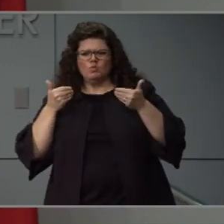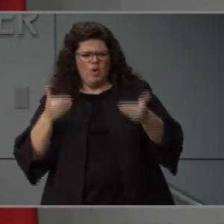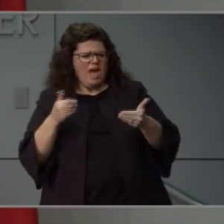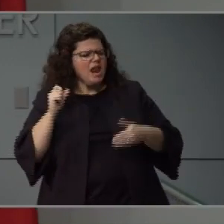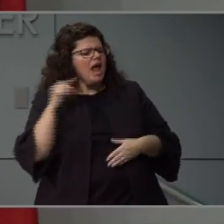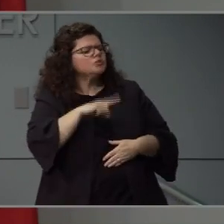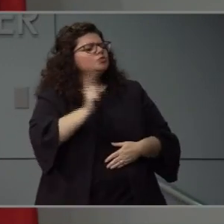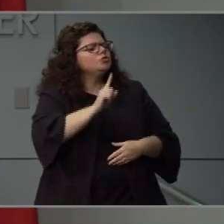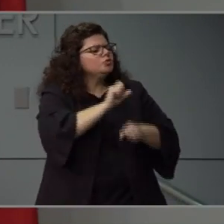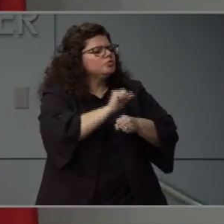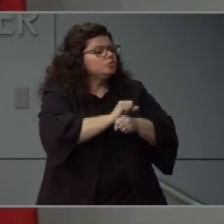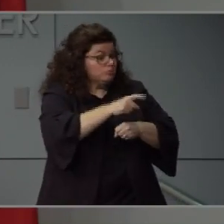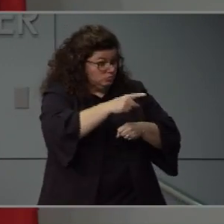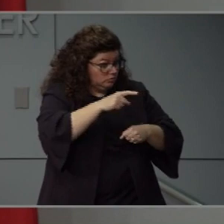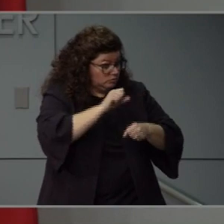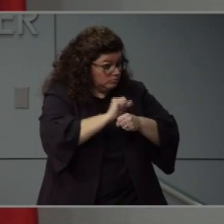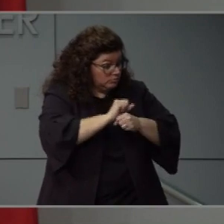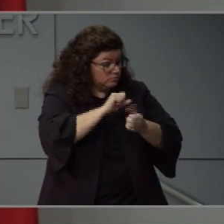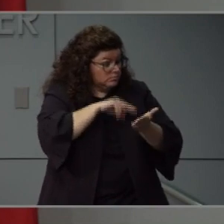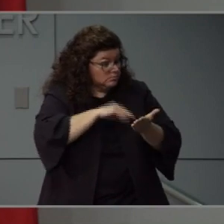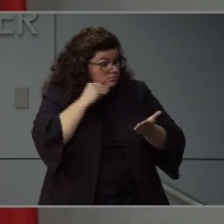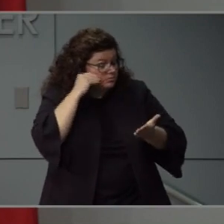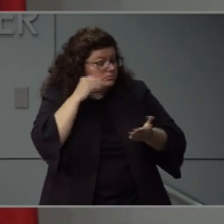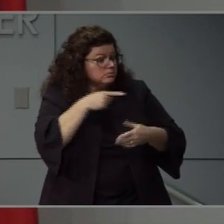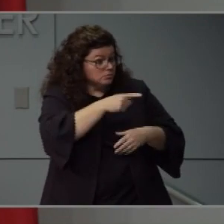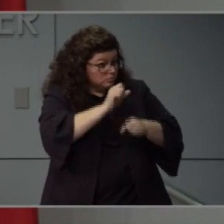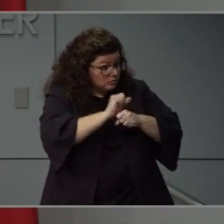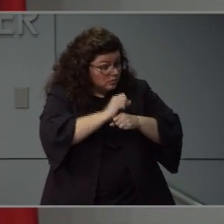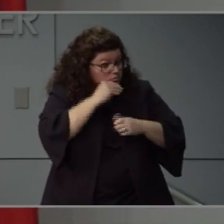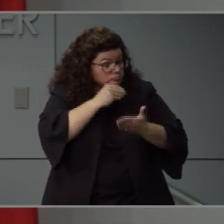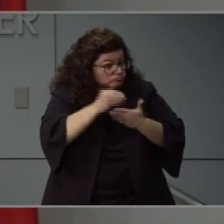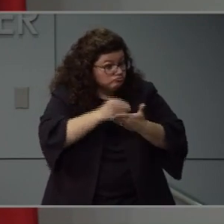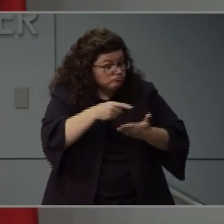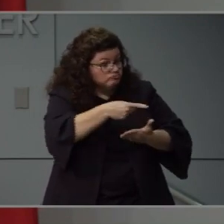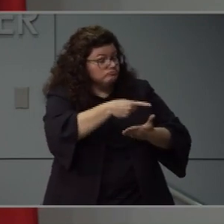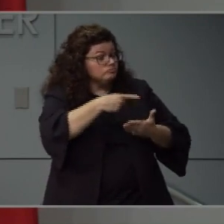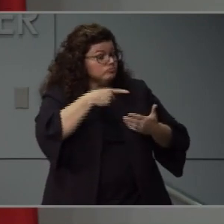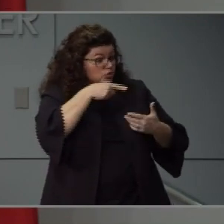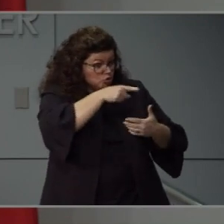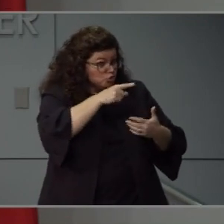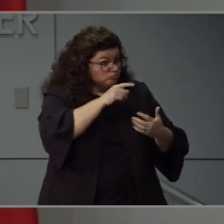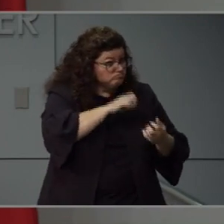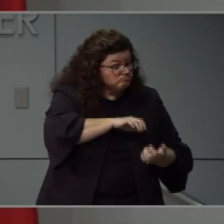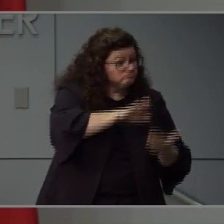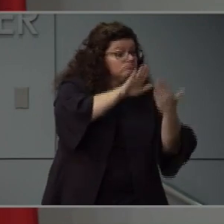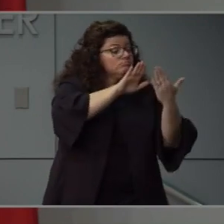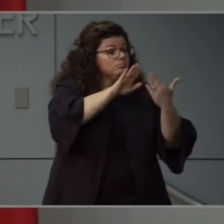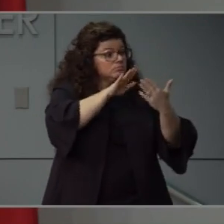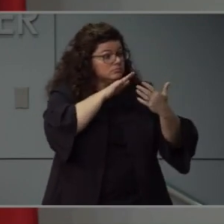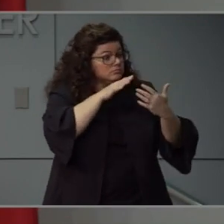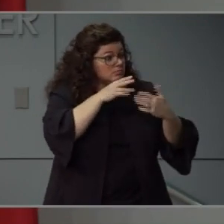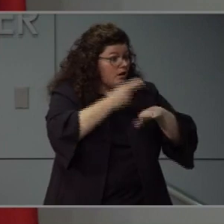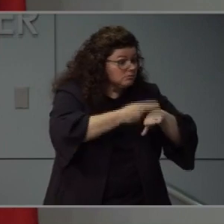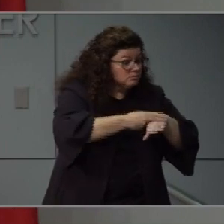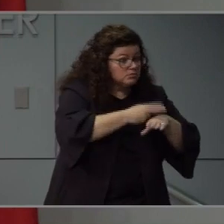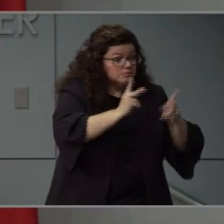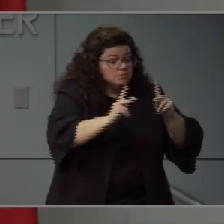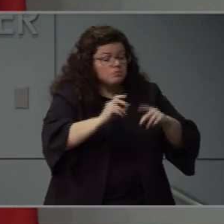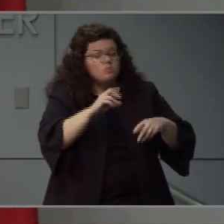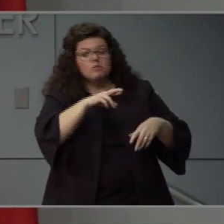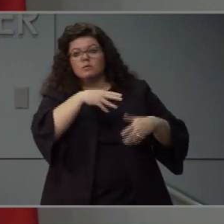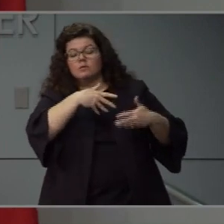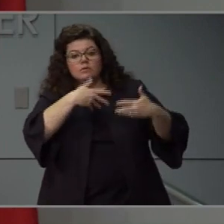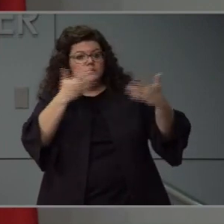you working? Do you work in a grocery store? Are you a frontline healthcare worker? Do you come into